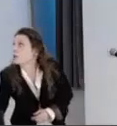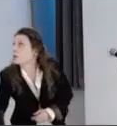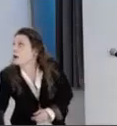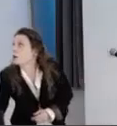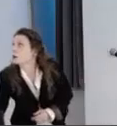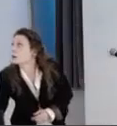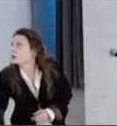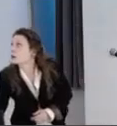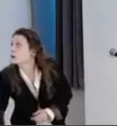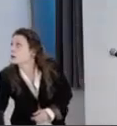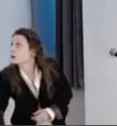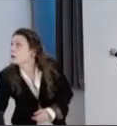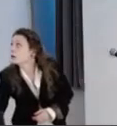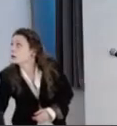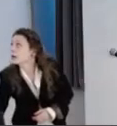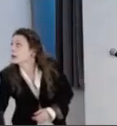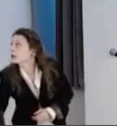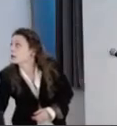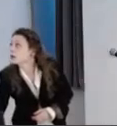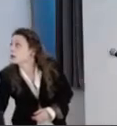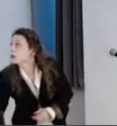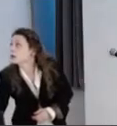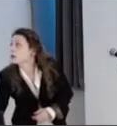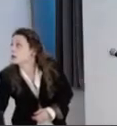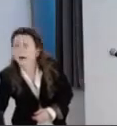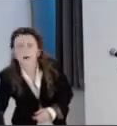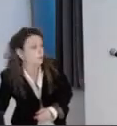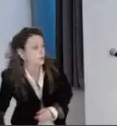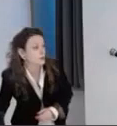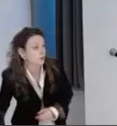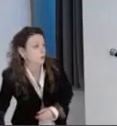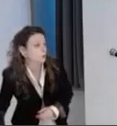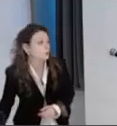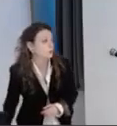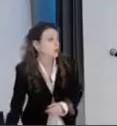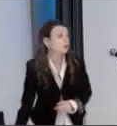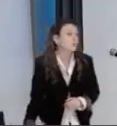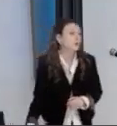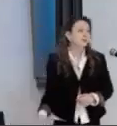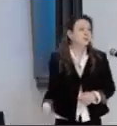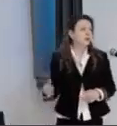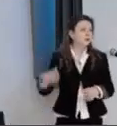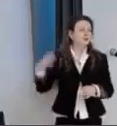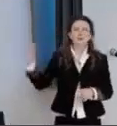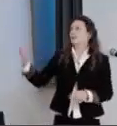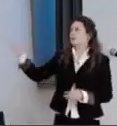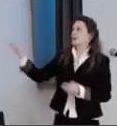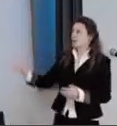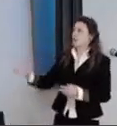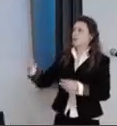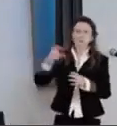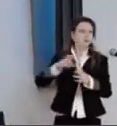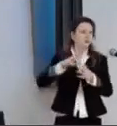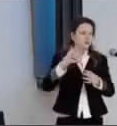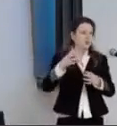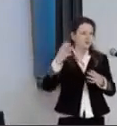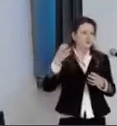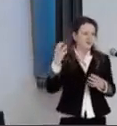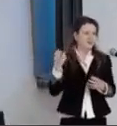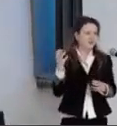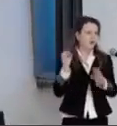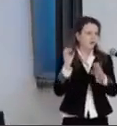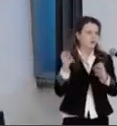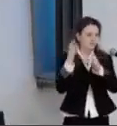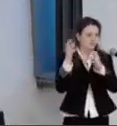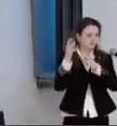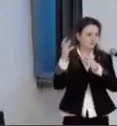that the upper part is made of lacquered pheasant claws. I mean, you might not know that these are pheasant claws, but you will see